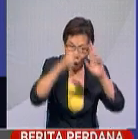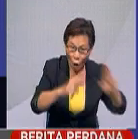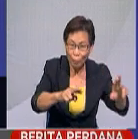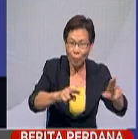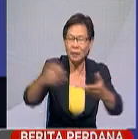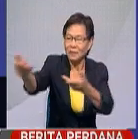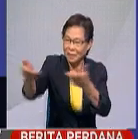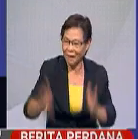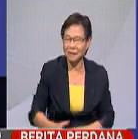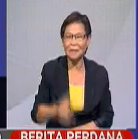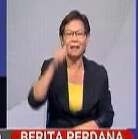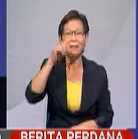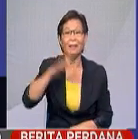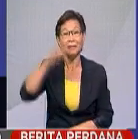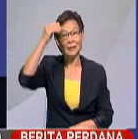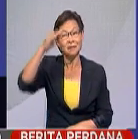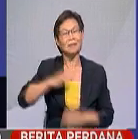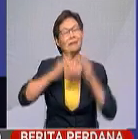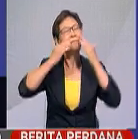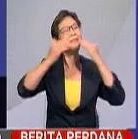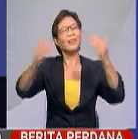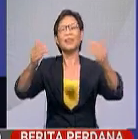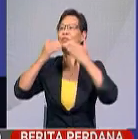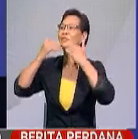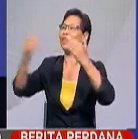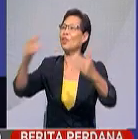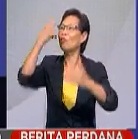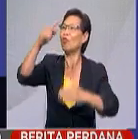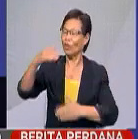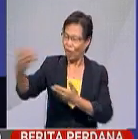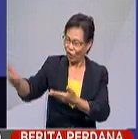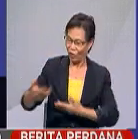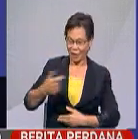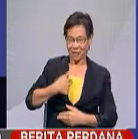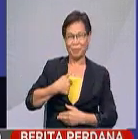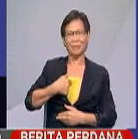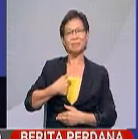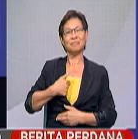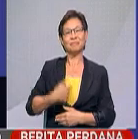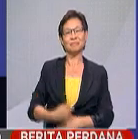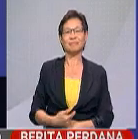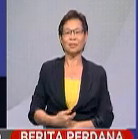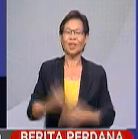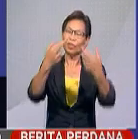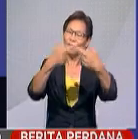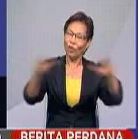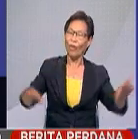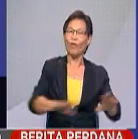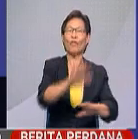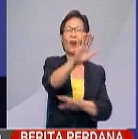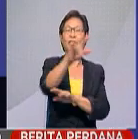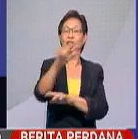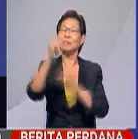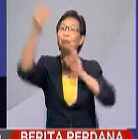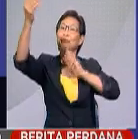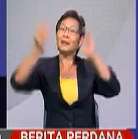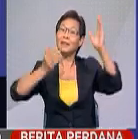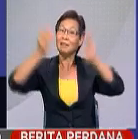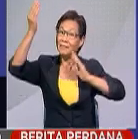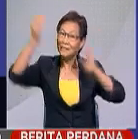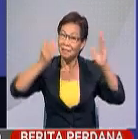ladies and gentlemen, thank you for inviting me to launch the 5G